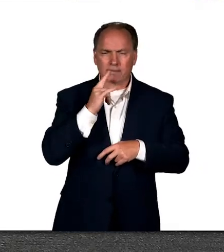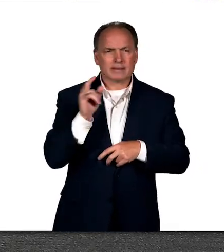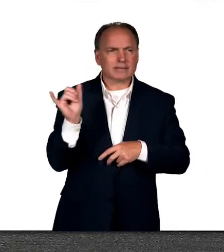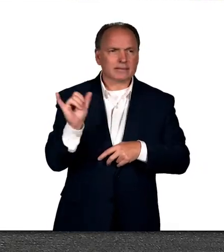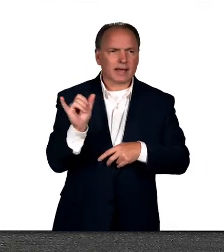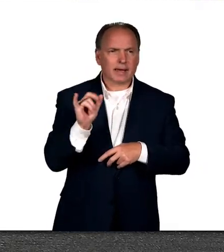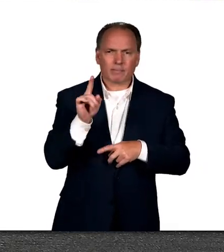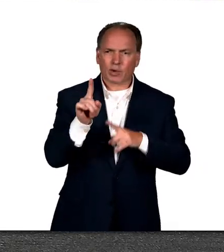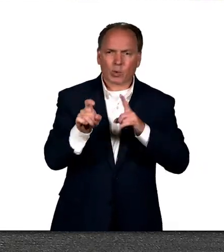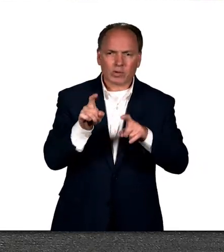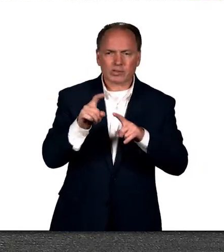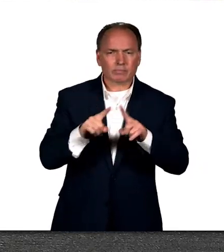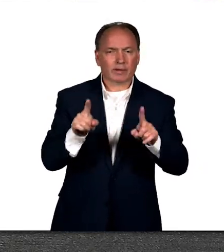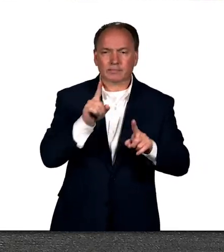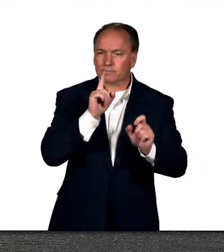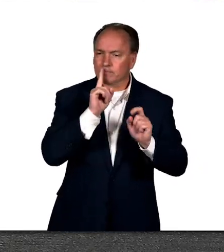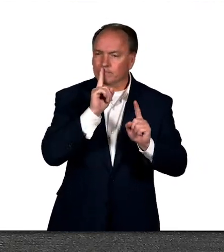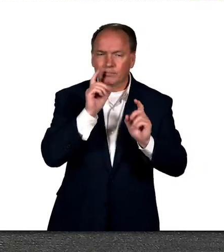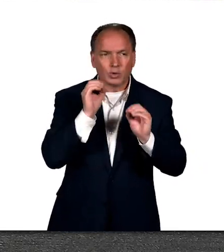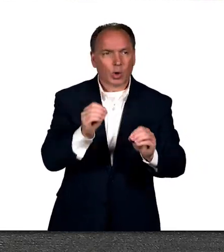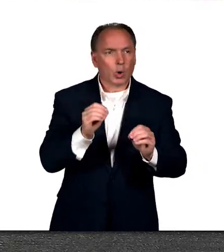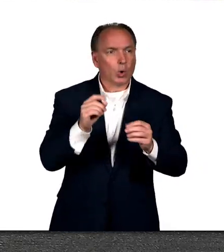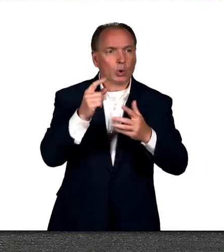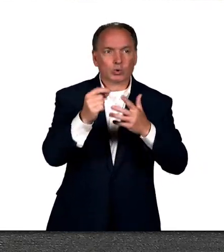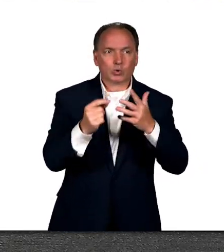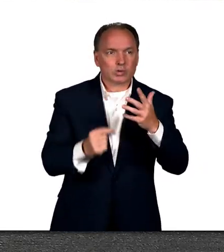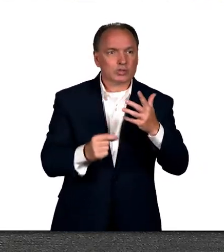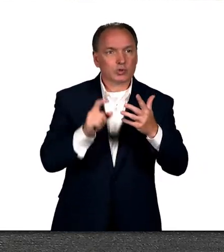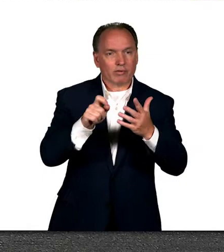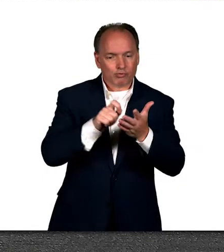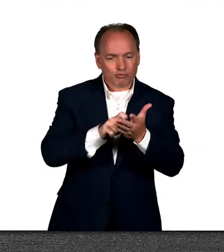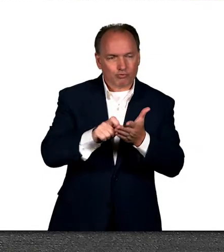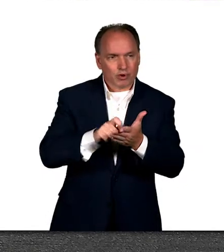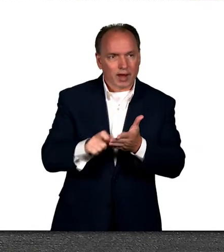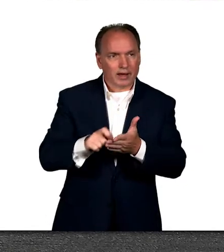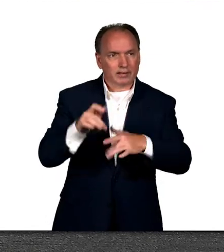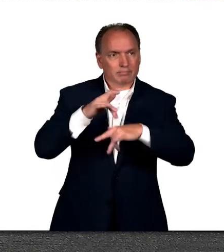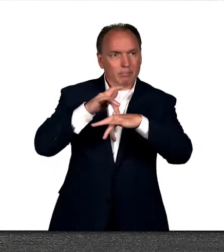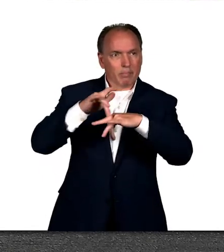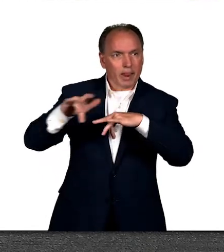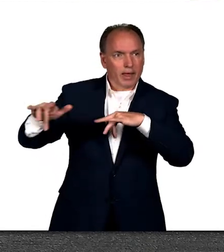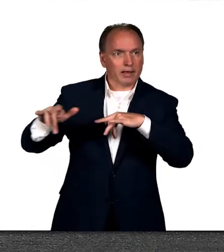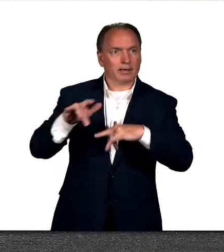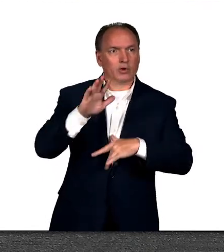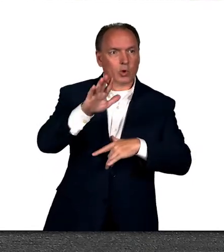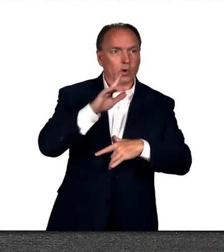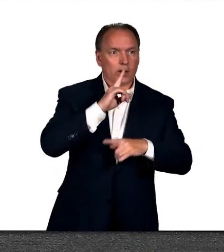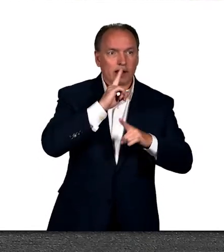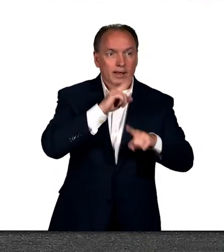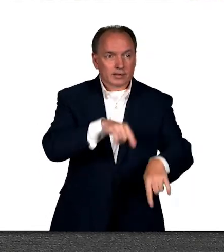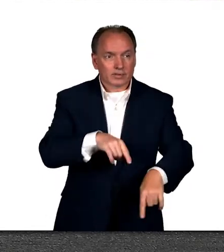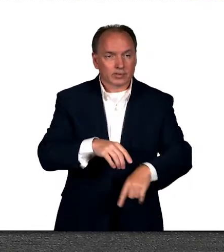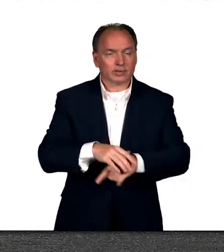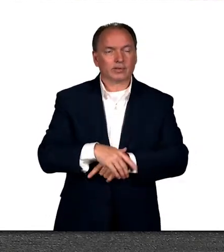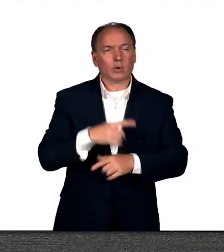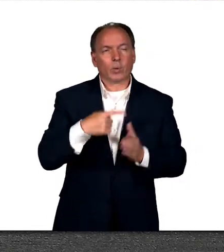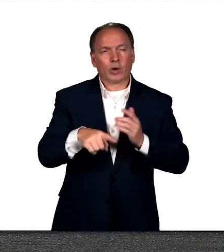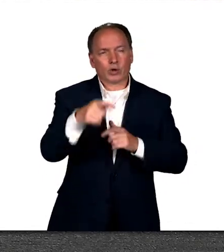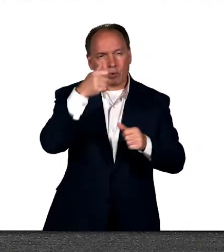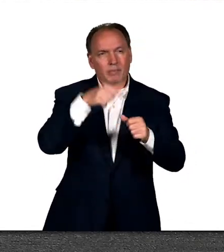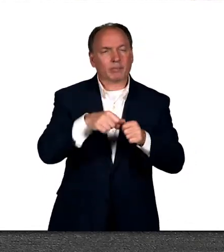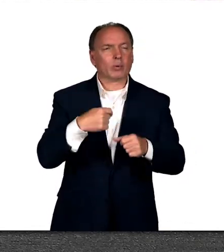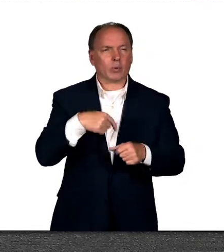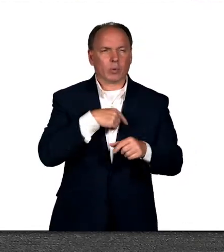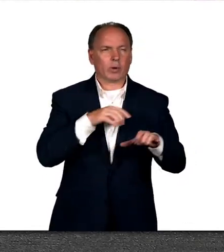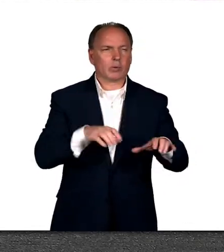same questions, but there's no choices. And you have to write down your answers from what you remember. We're going to